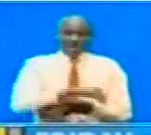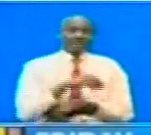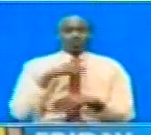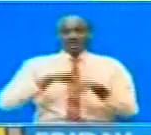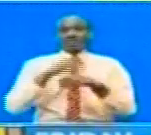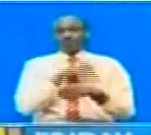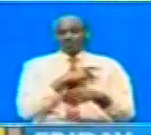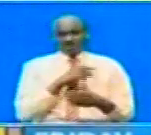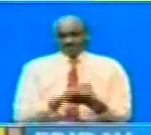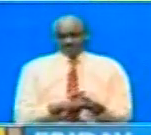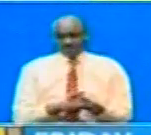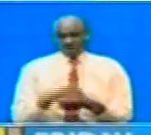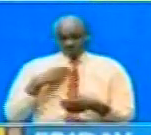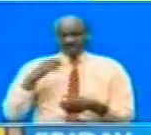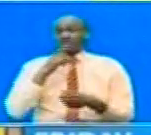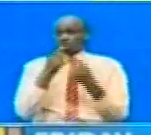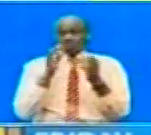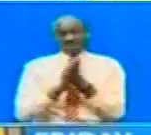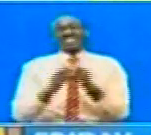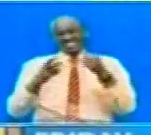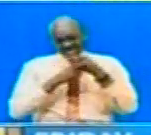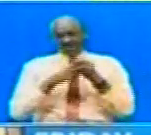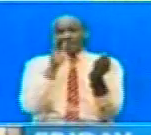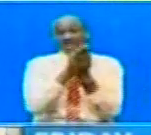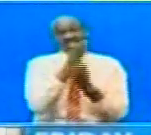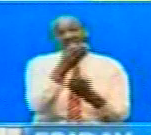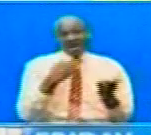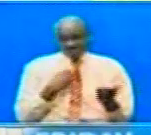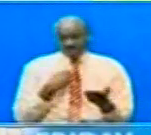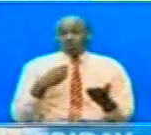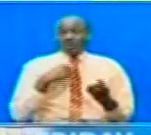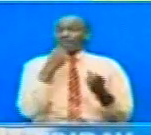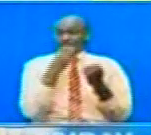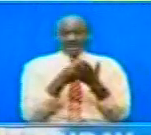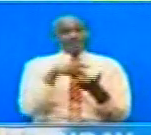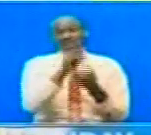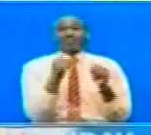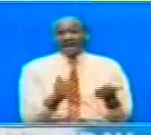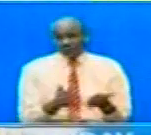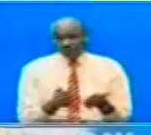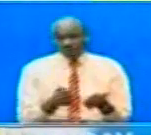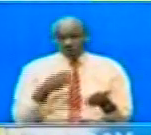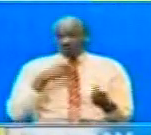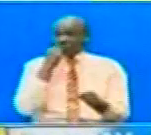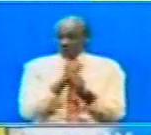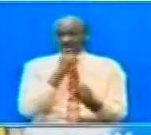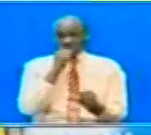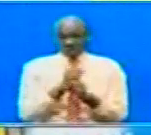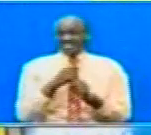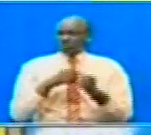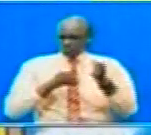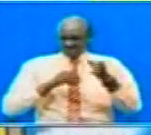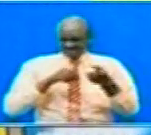profitability. We're sitting with all the banks. We have 7 banks that we owe that money. And we're working on a